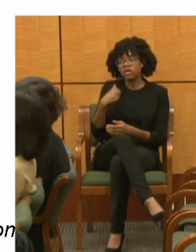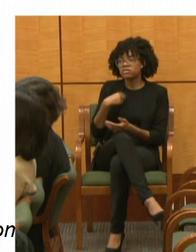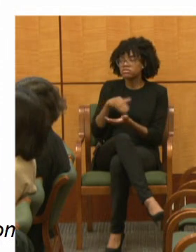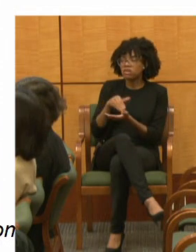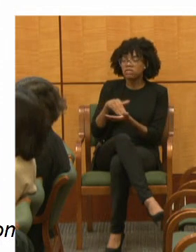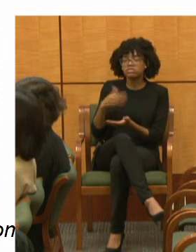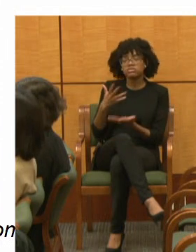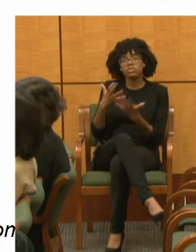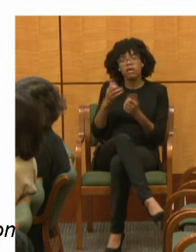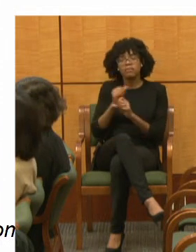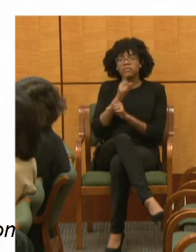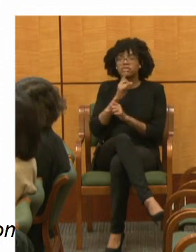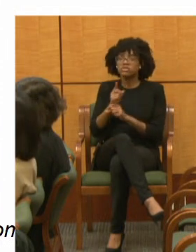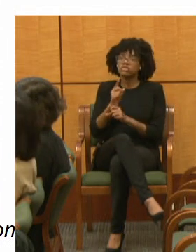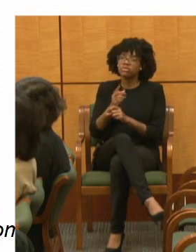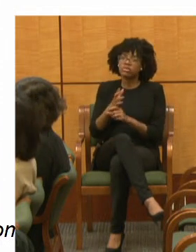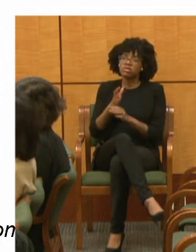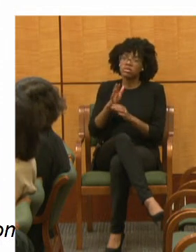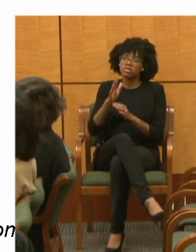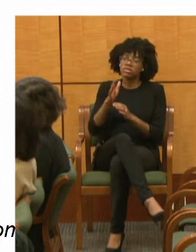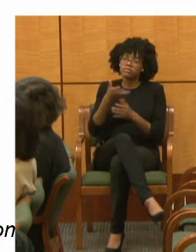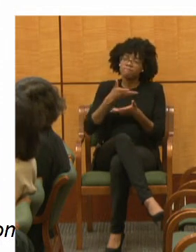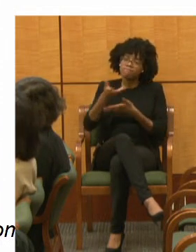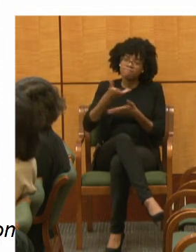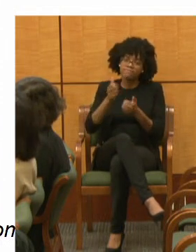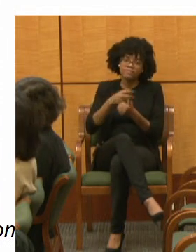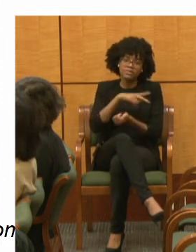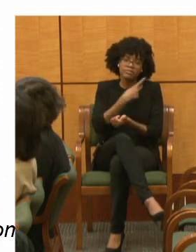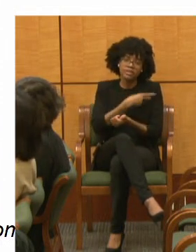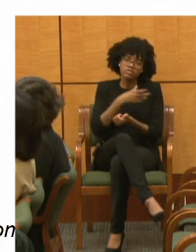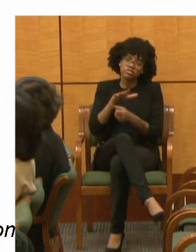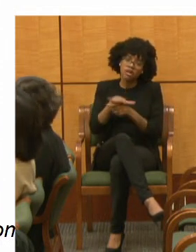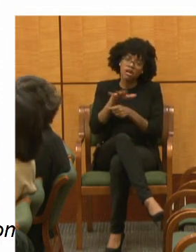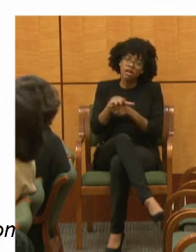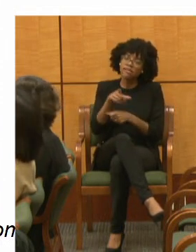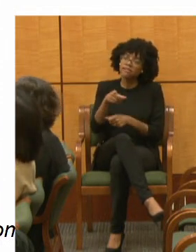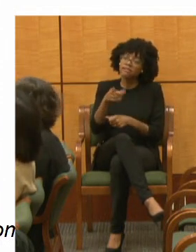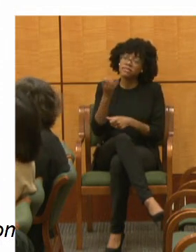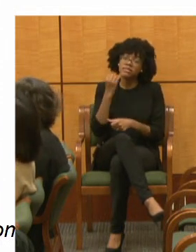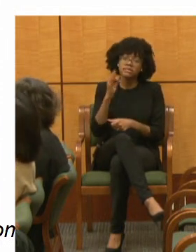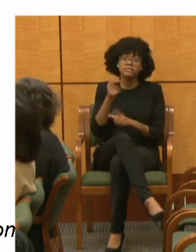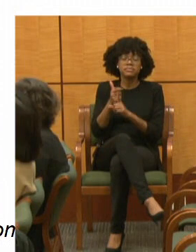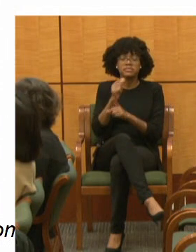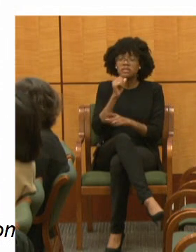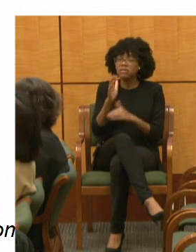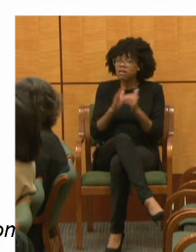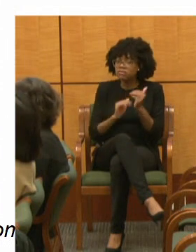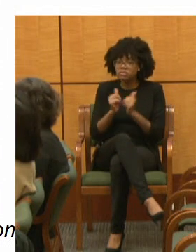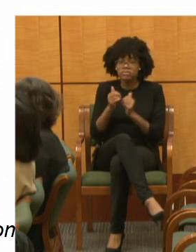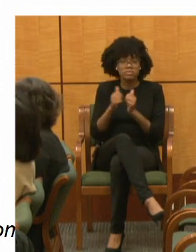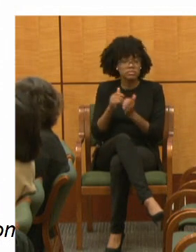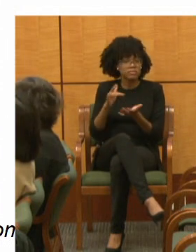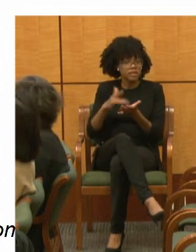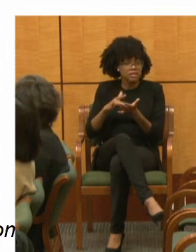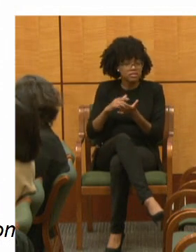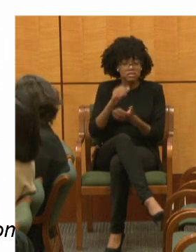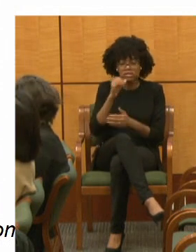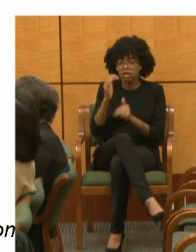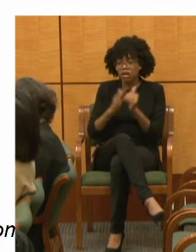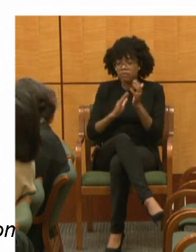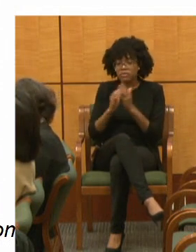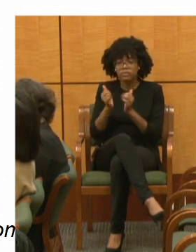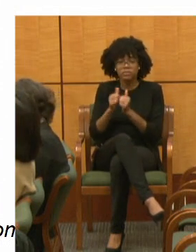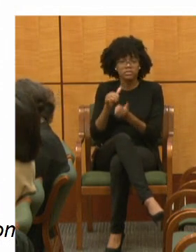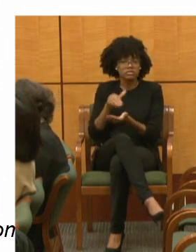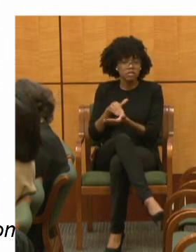if the patient is not comfortable with the medication, if the patient in the real world is not going to feel comfortable with the